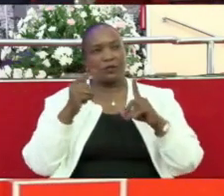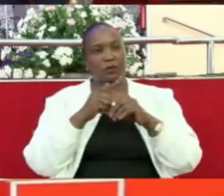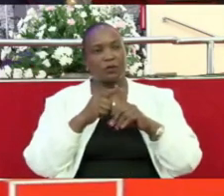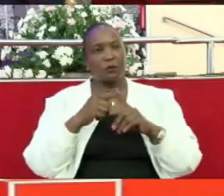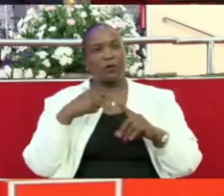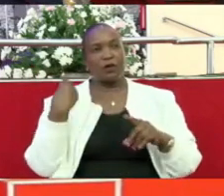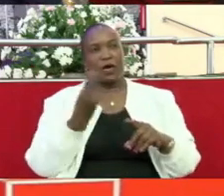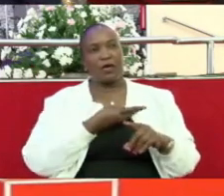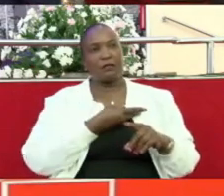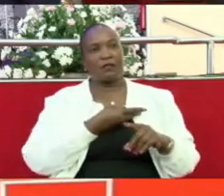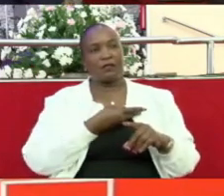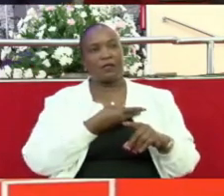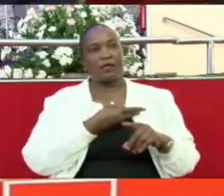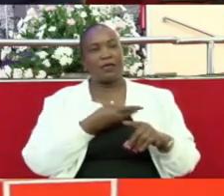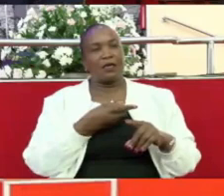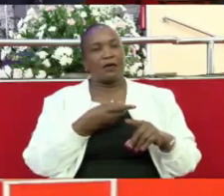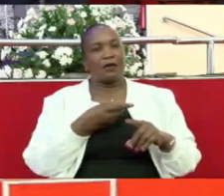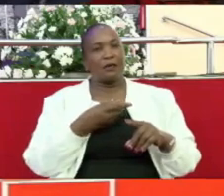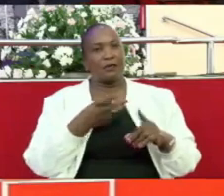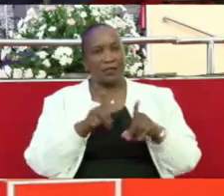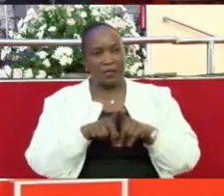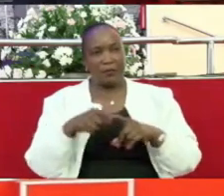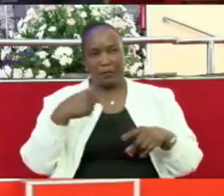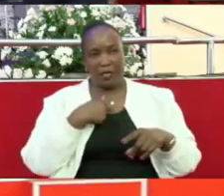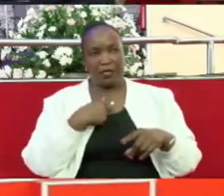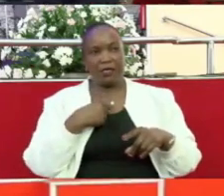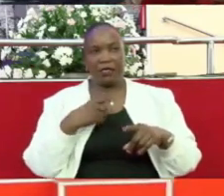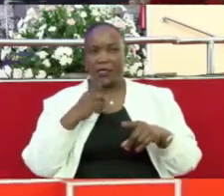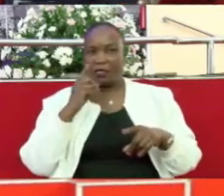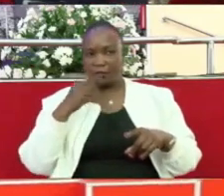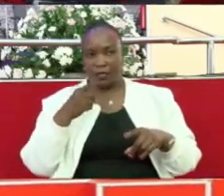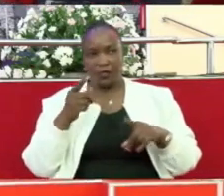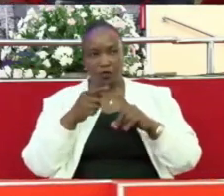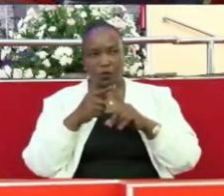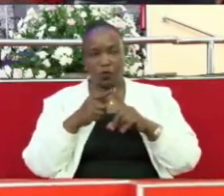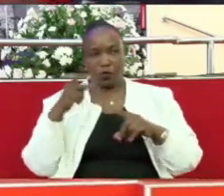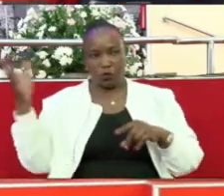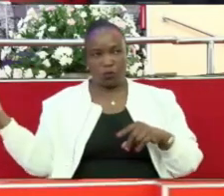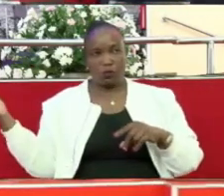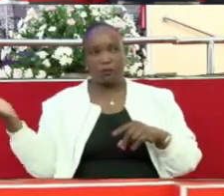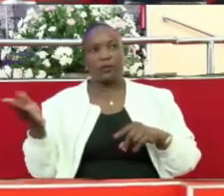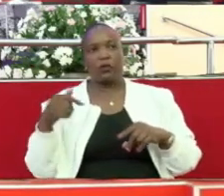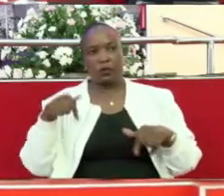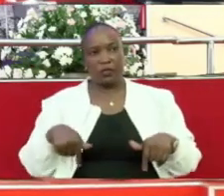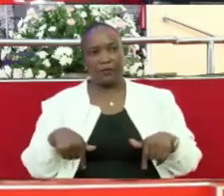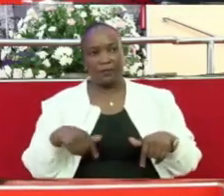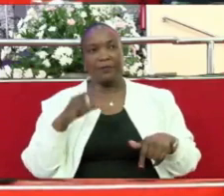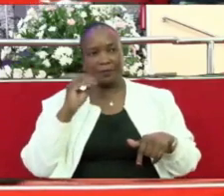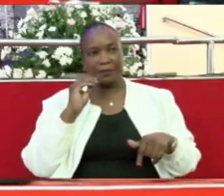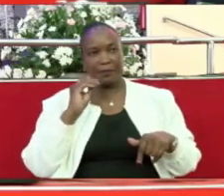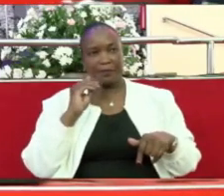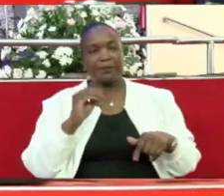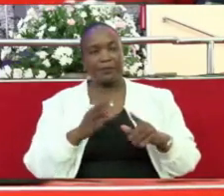will be speaking to you this morning. Kama ninavyokuongelesha asubuhi. Is to help you know what the Lord is saying this morning to you and to me.